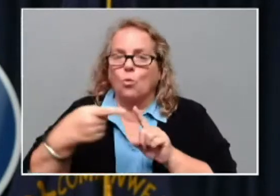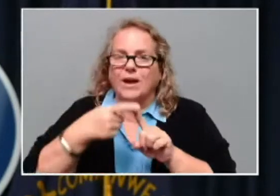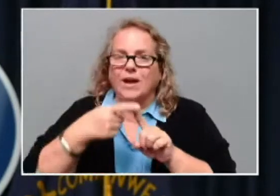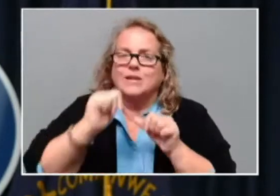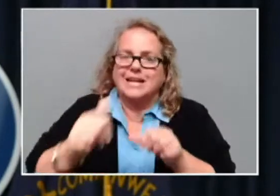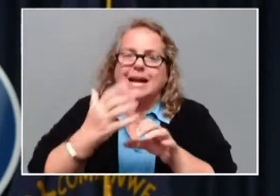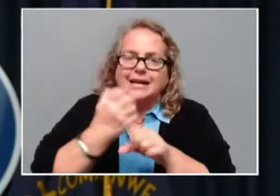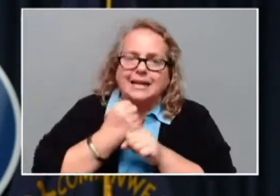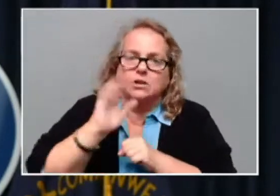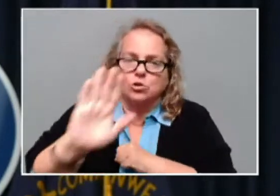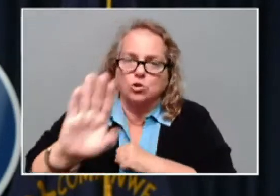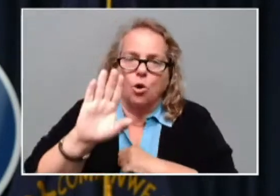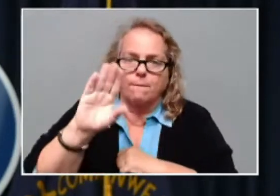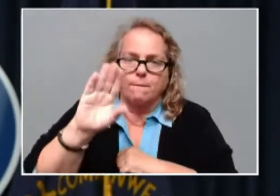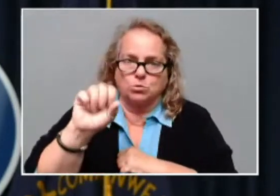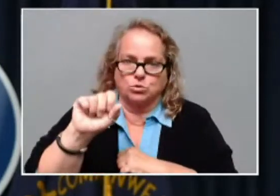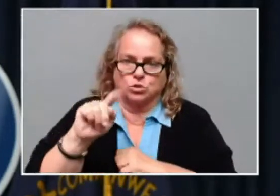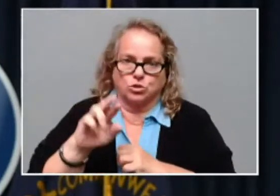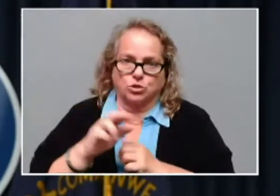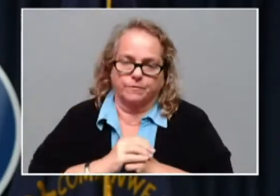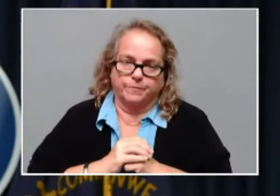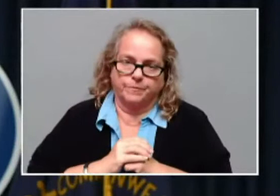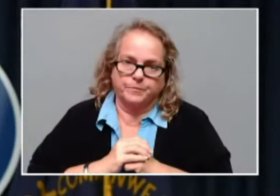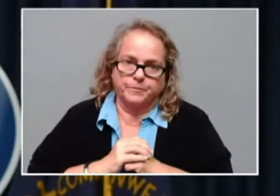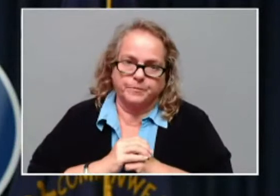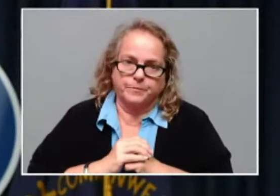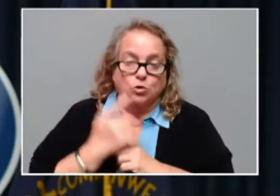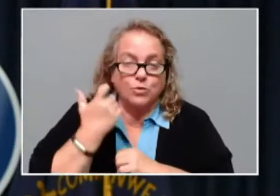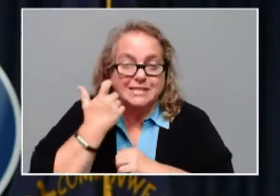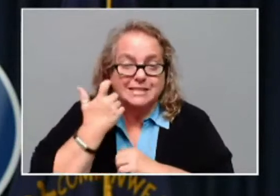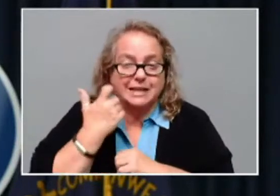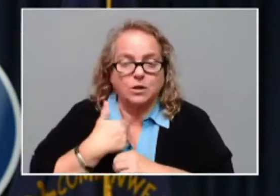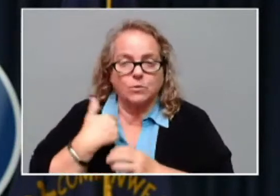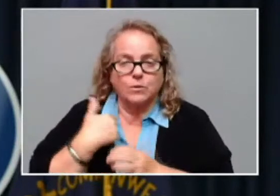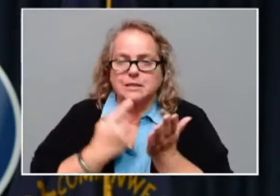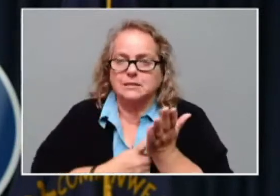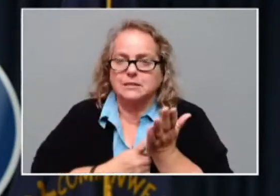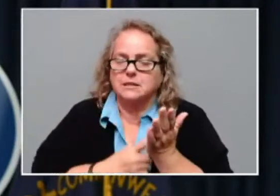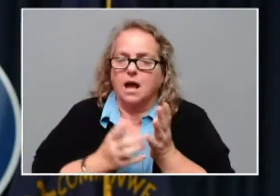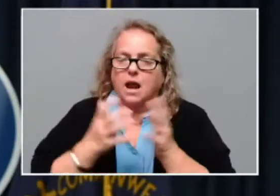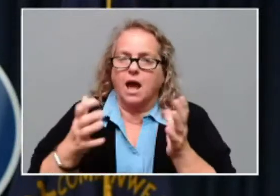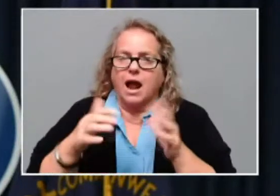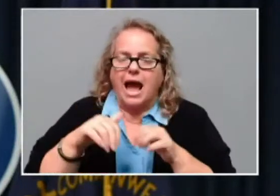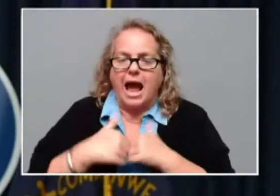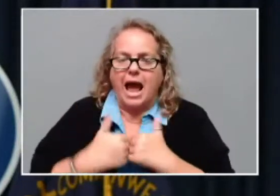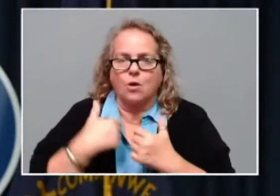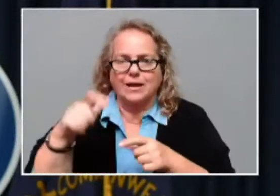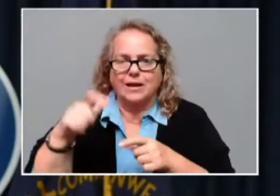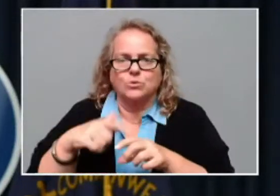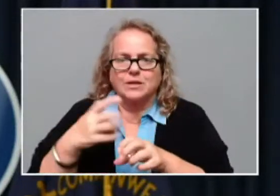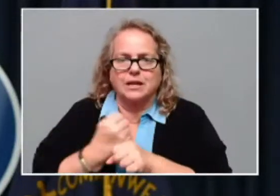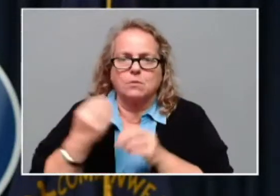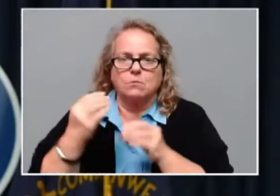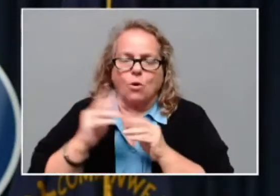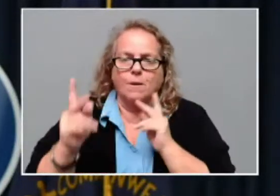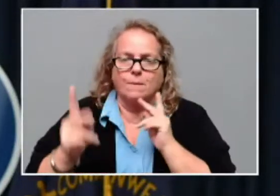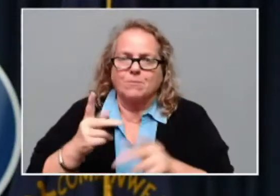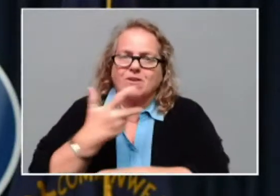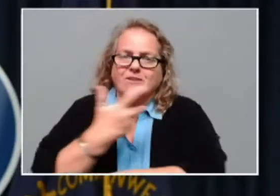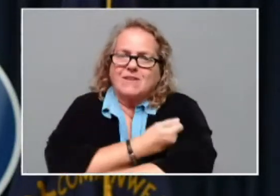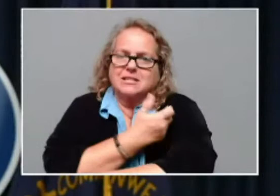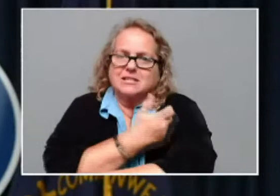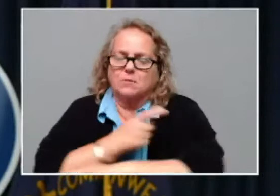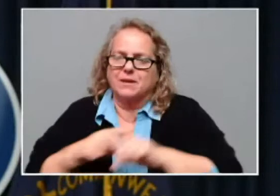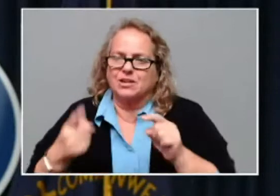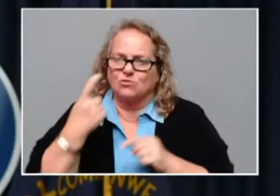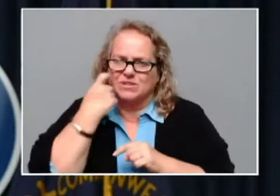right, so recently we've talked a whole lot about how we need to get more people vaccinated, but recently it's been really important to